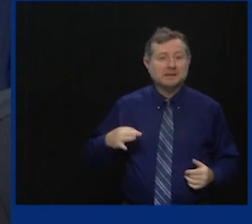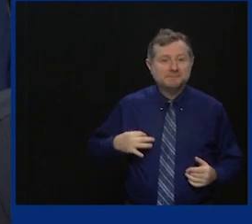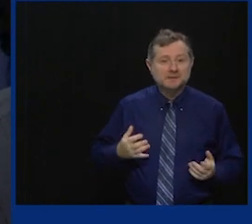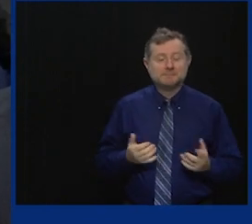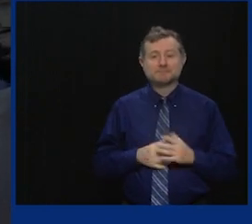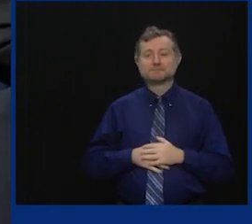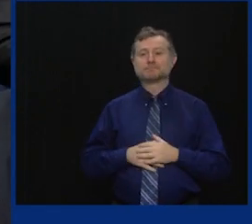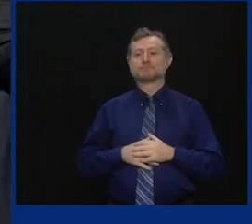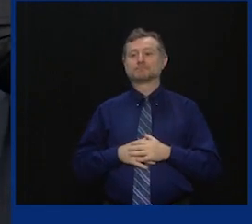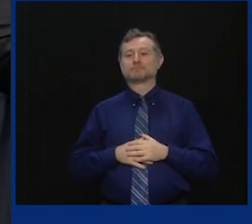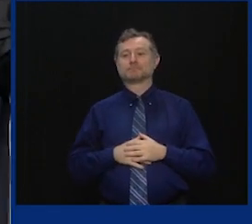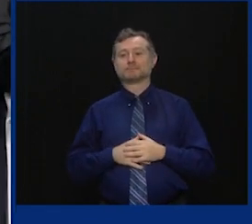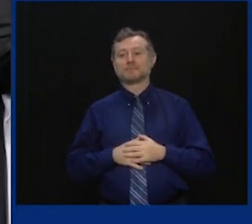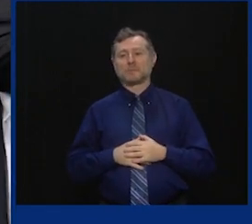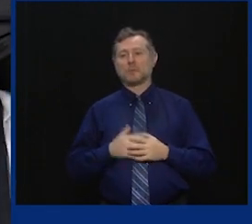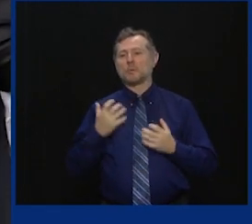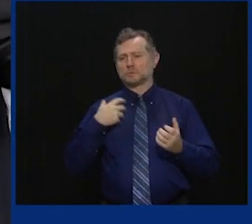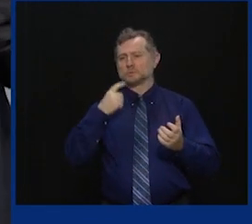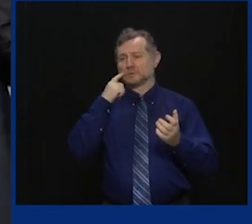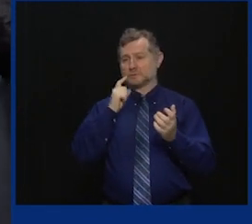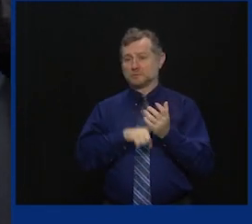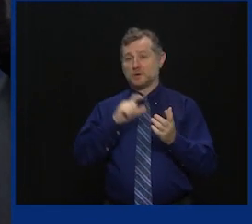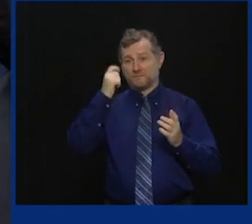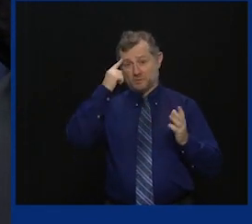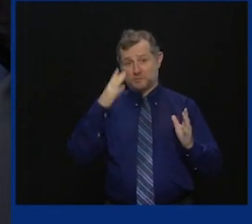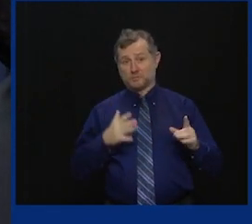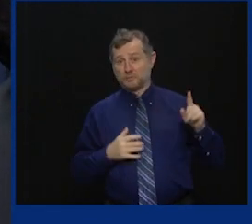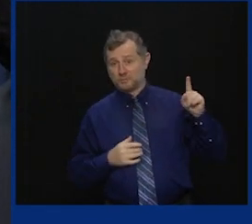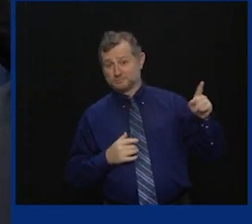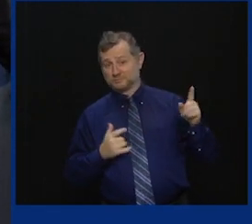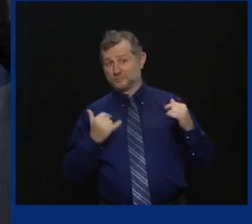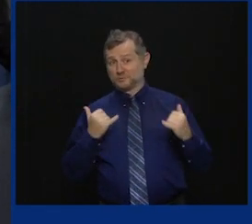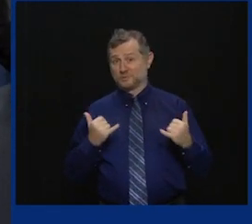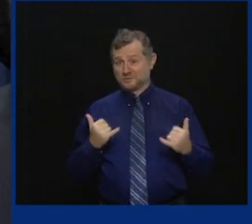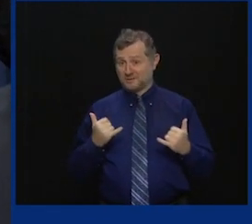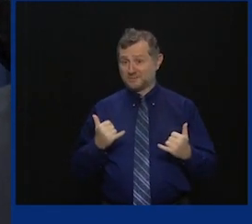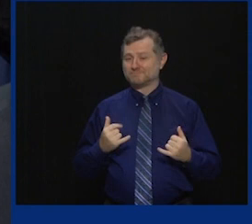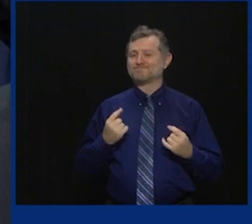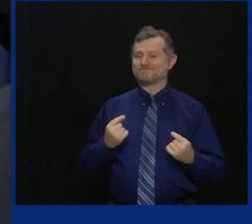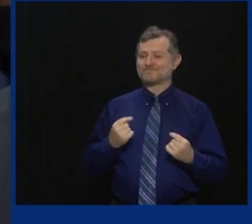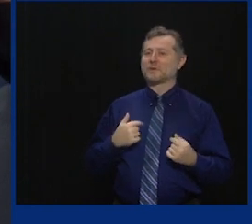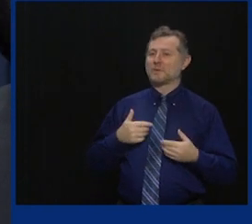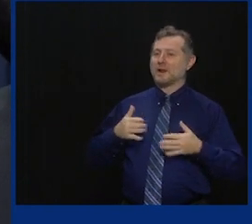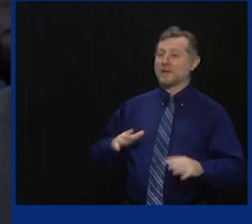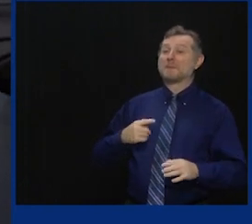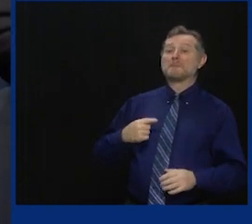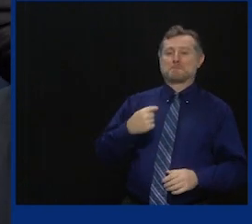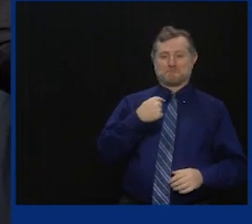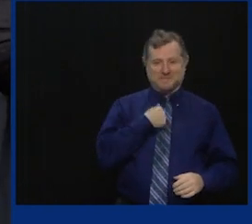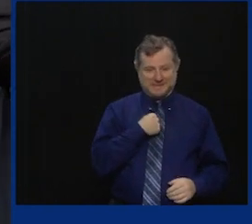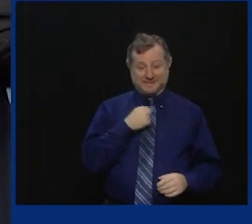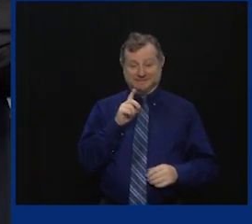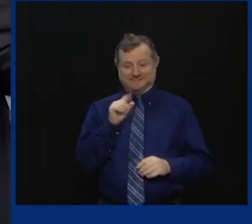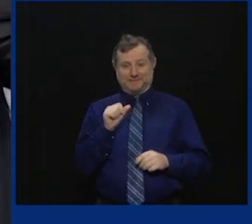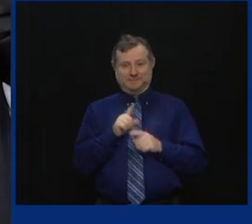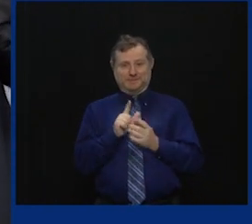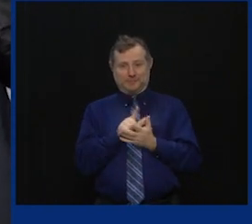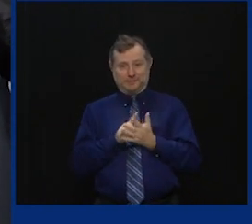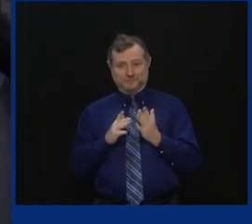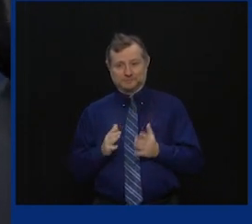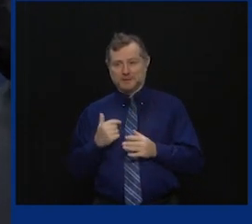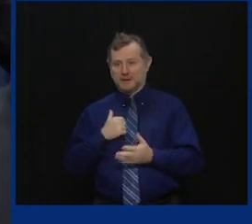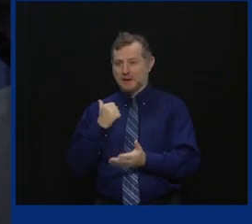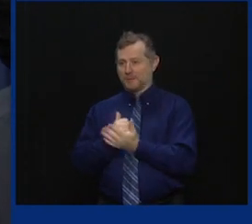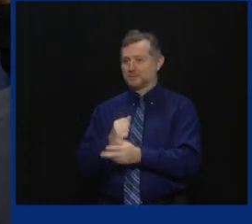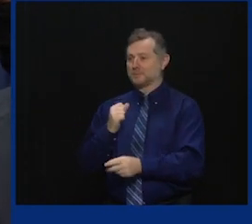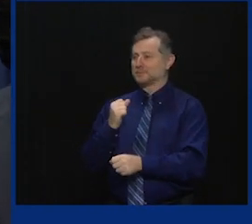done today is allowing me as district attorney to keep the people safe by making sure that when people are violent,